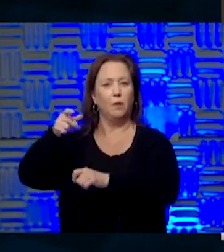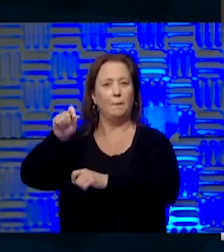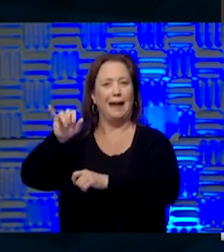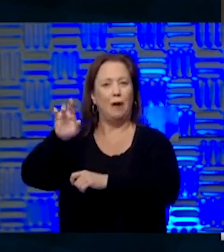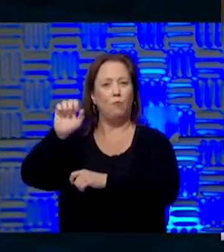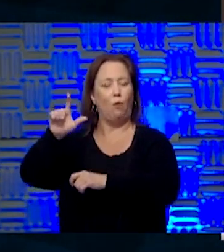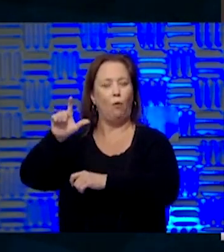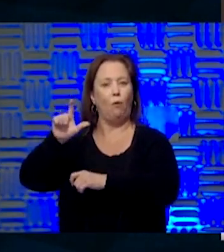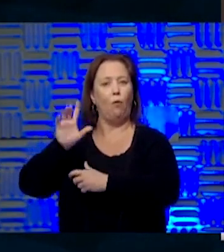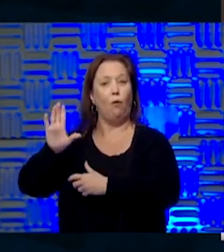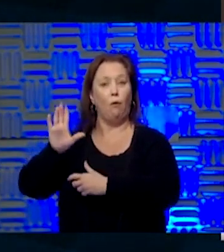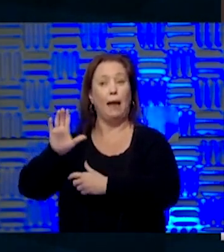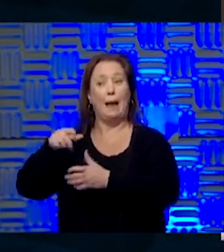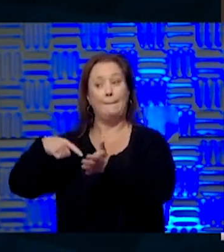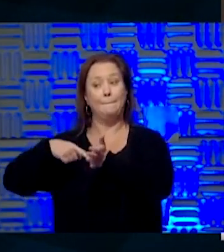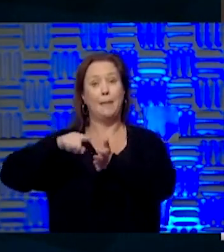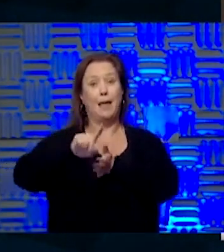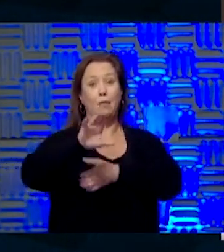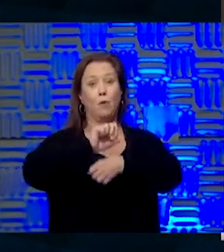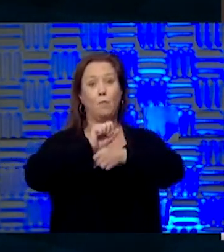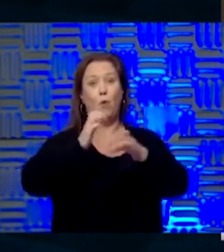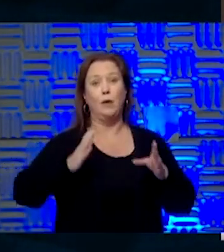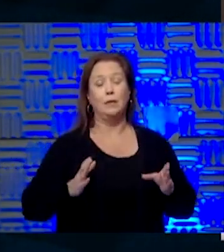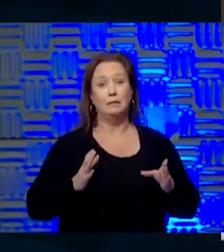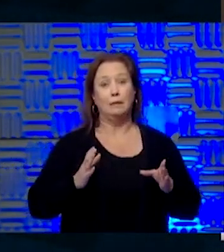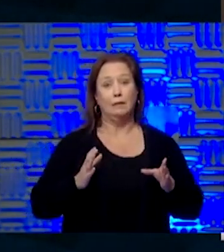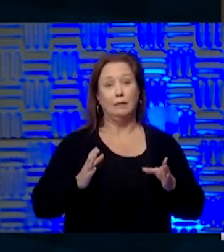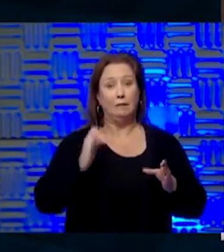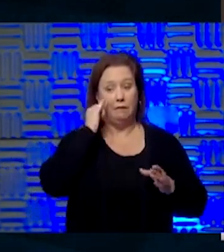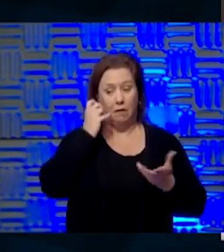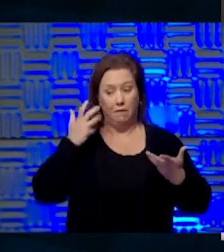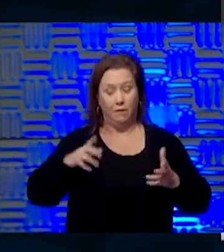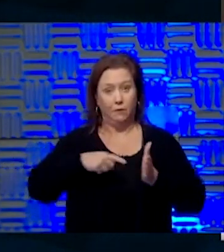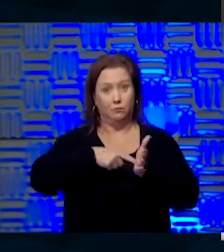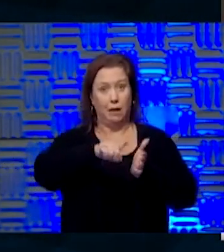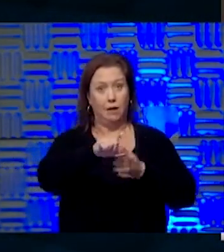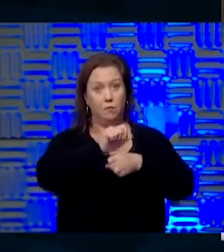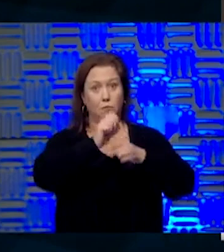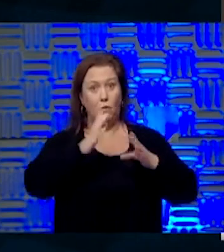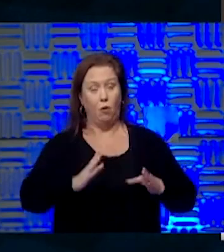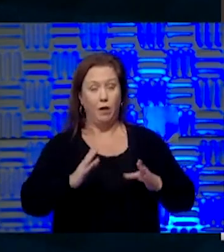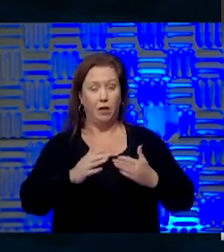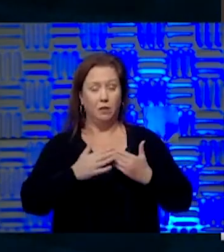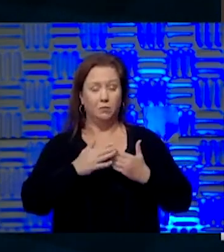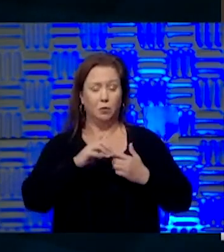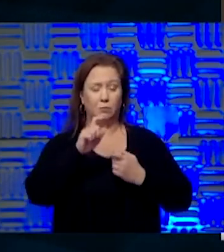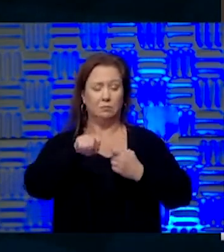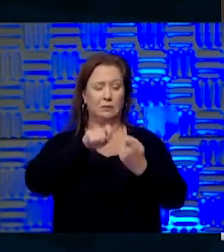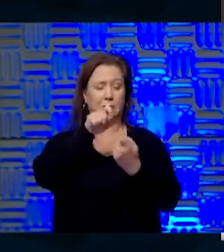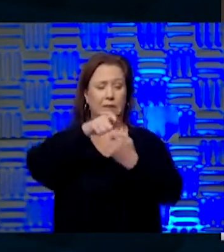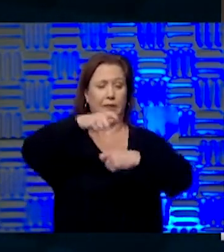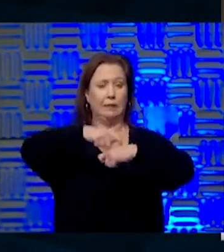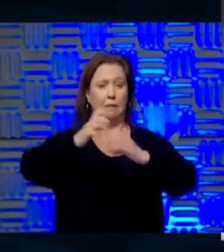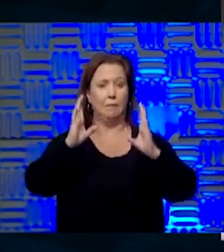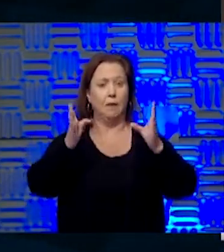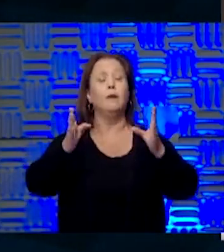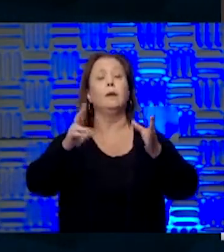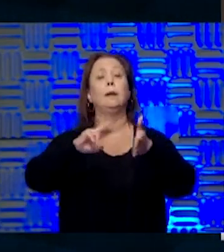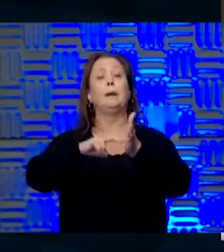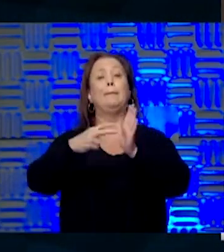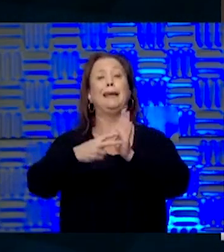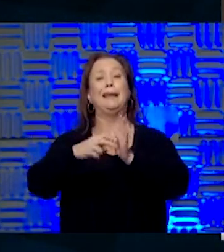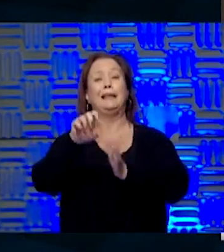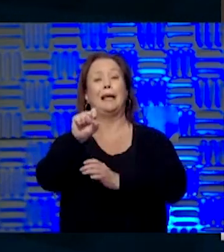that money to make payroll. And if they did that over a period of time, that loan would be forgiven. It's an